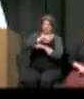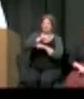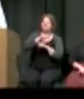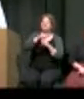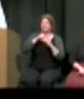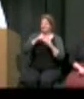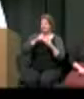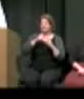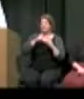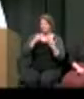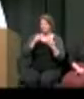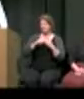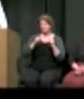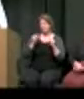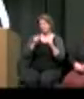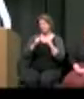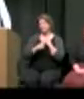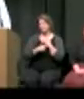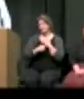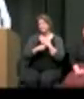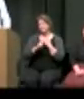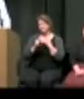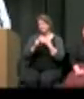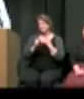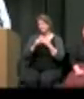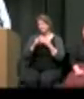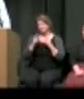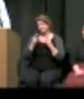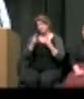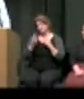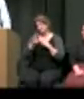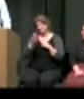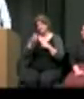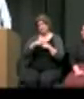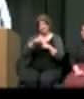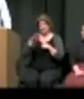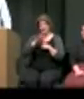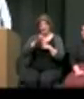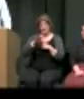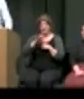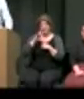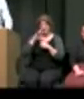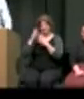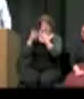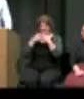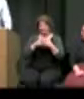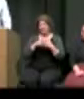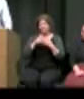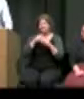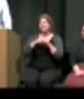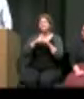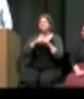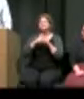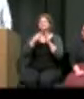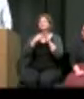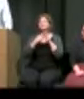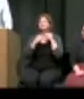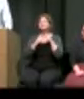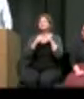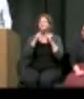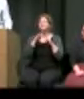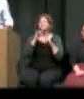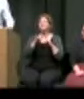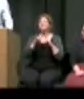until really the cold weather sets in. So hopefully Christmas if we're lucky. But there are some temperature restrictions on